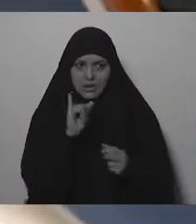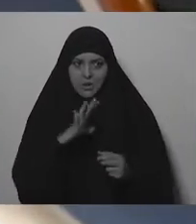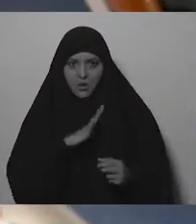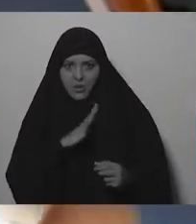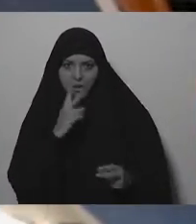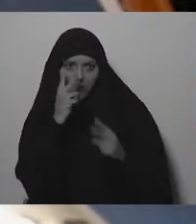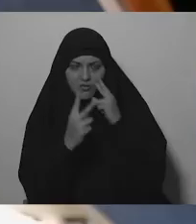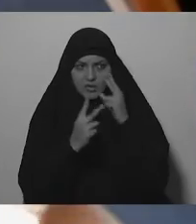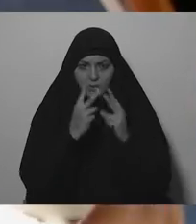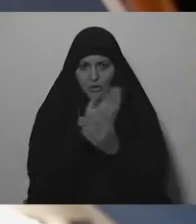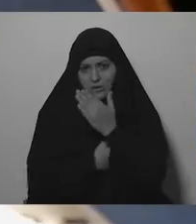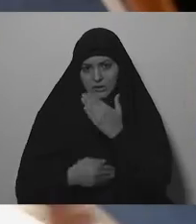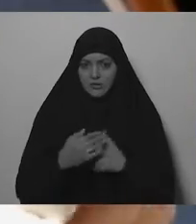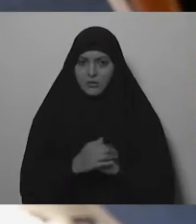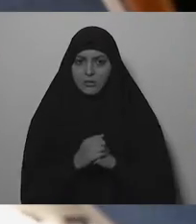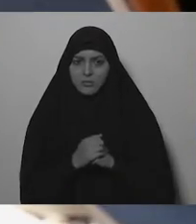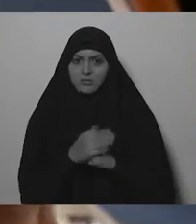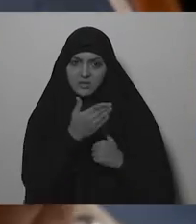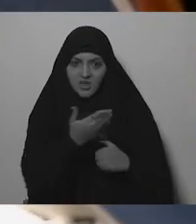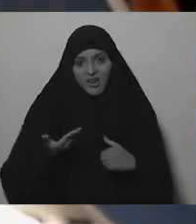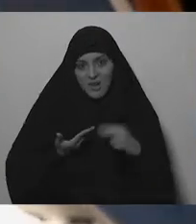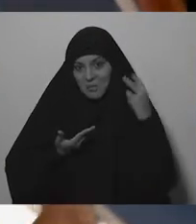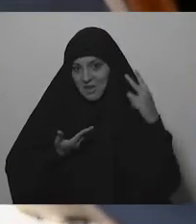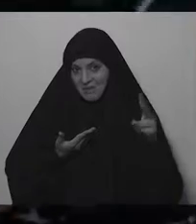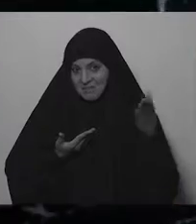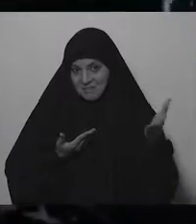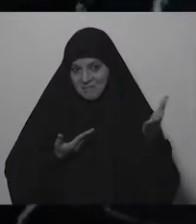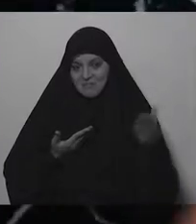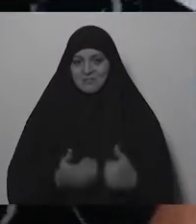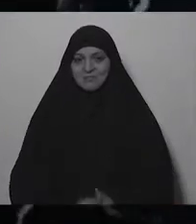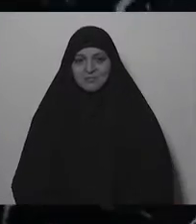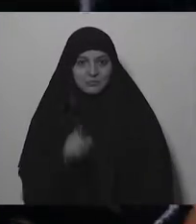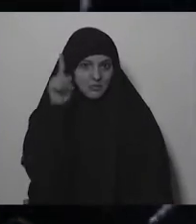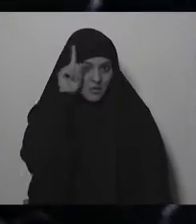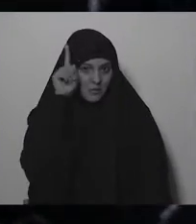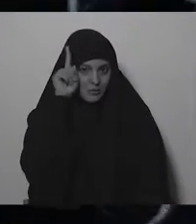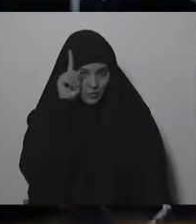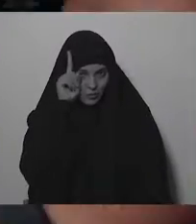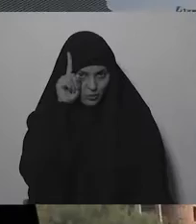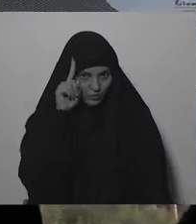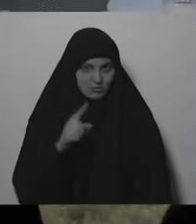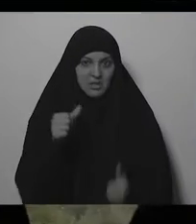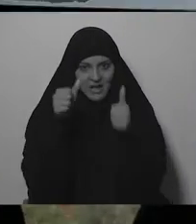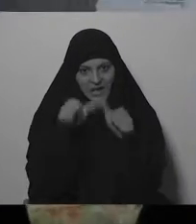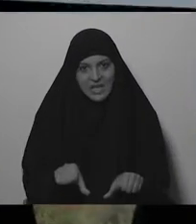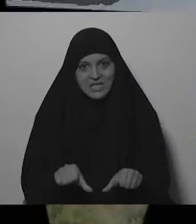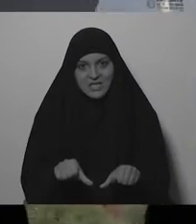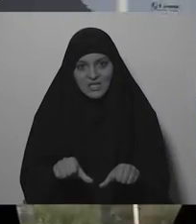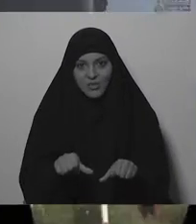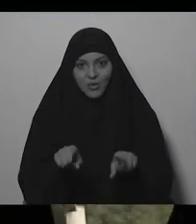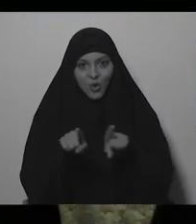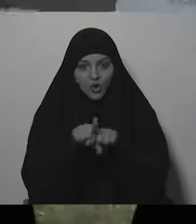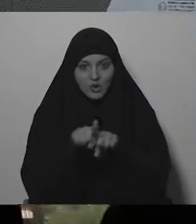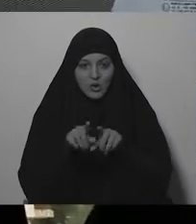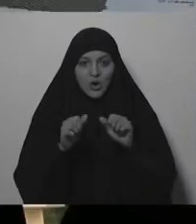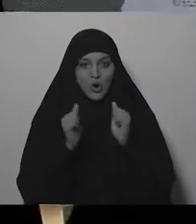peoplemath a lot of theyaya. to together